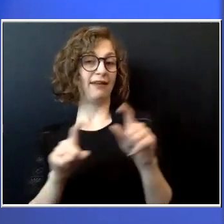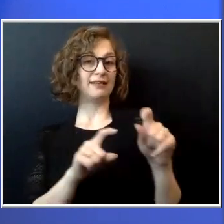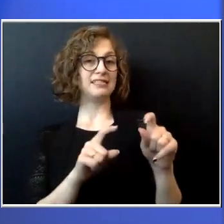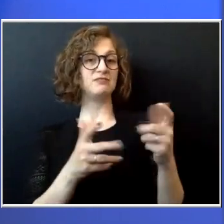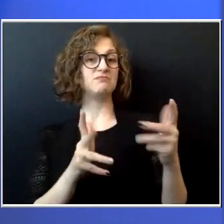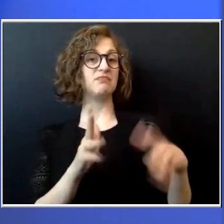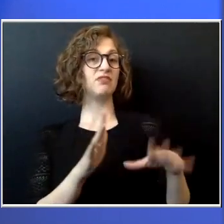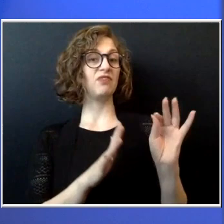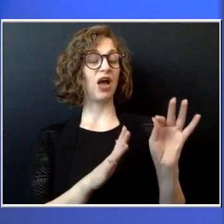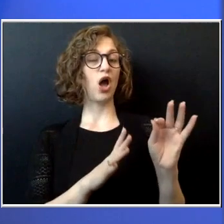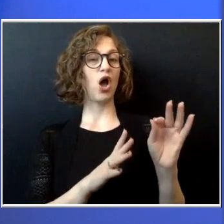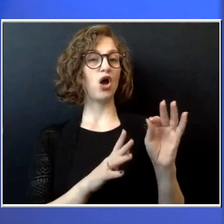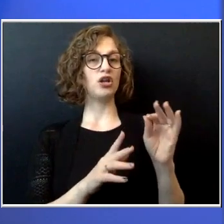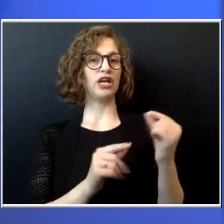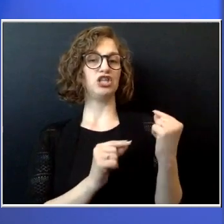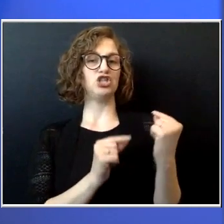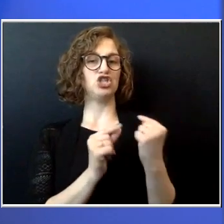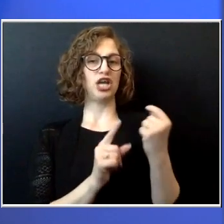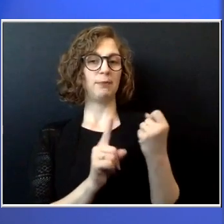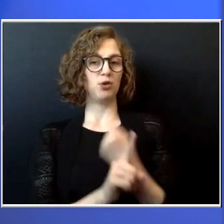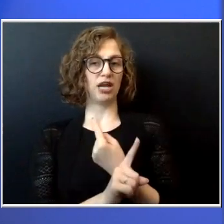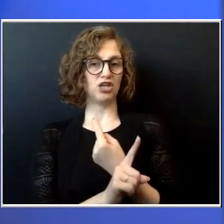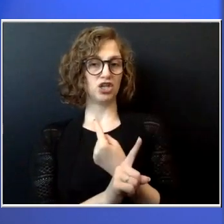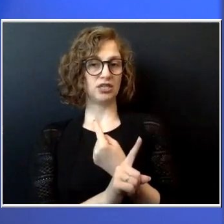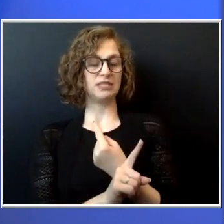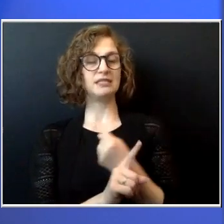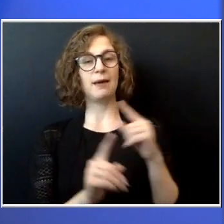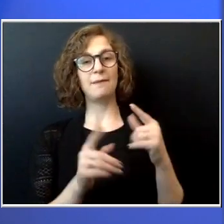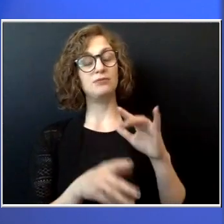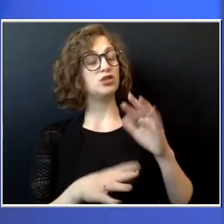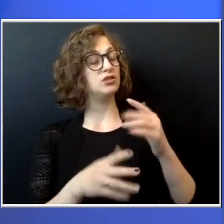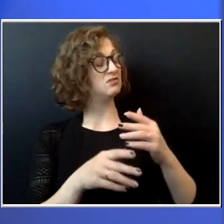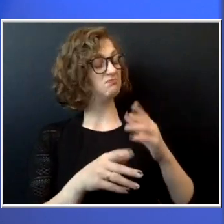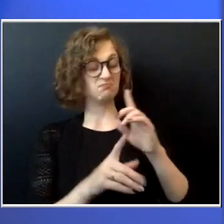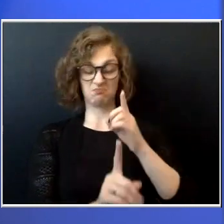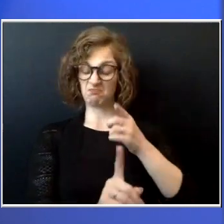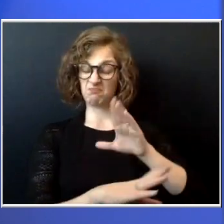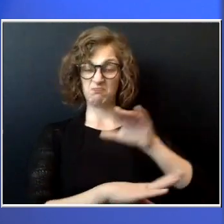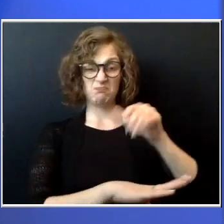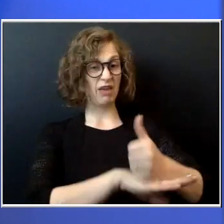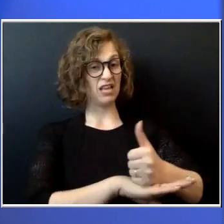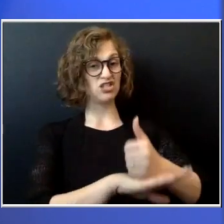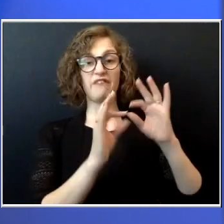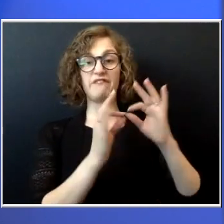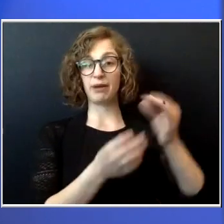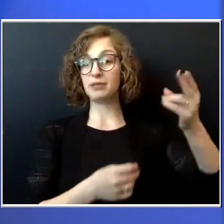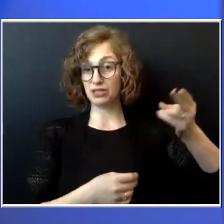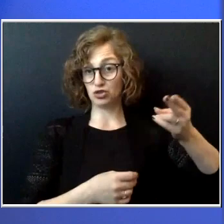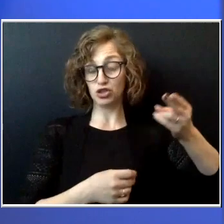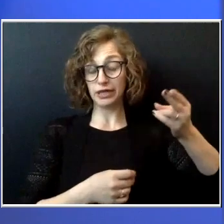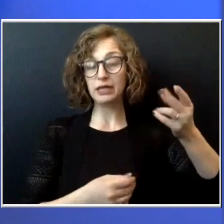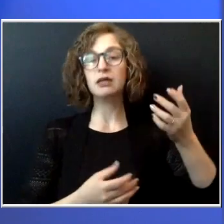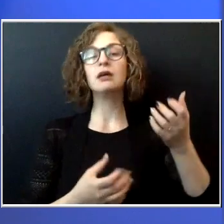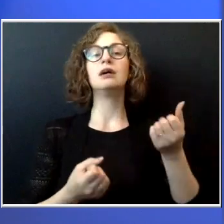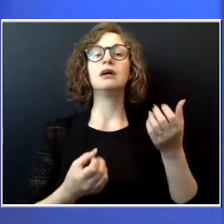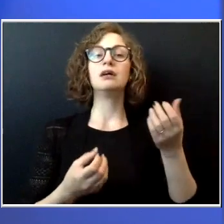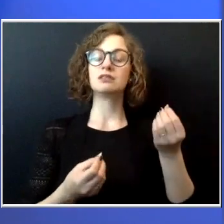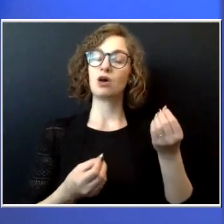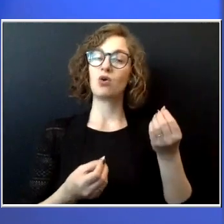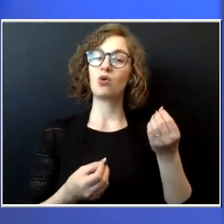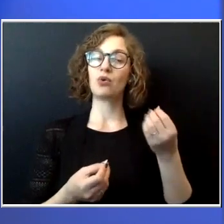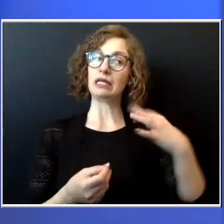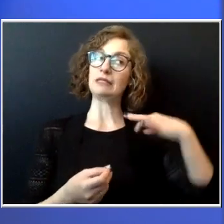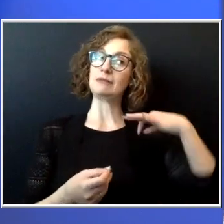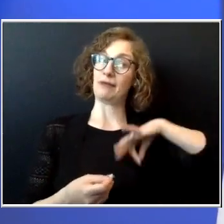identified just based on family history alone. So it's useful. Yeah. very useful in interpreting,